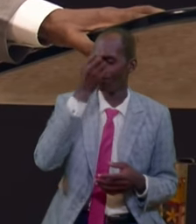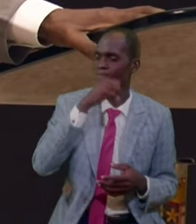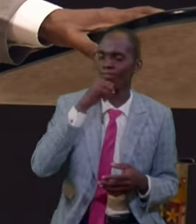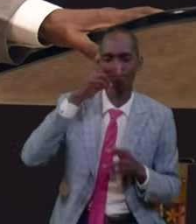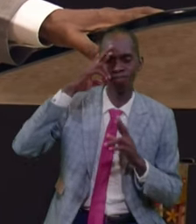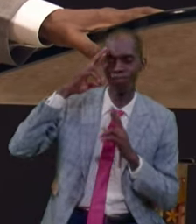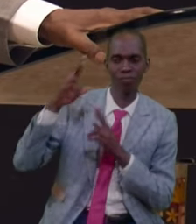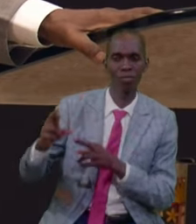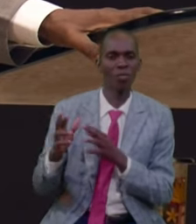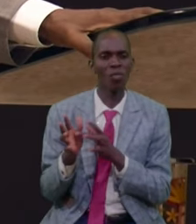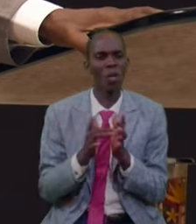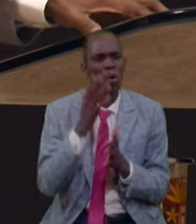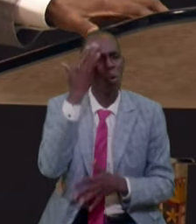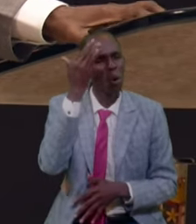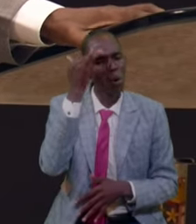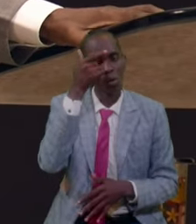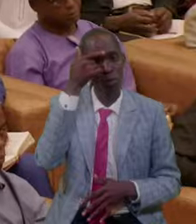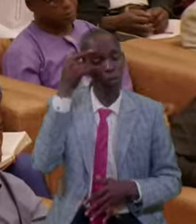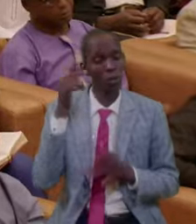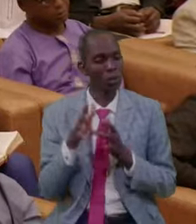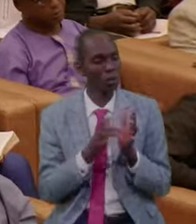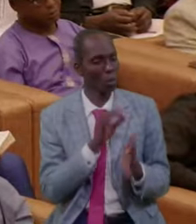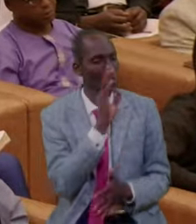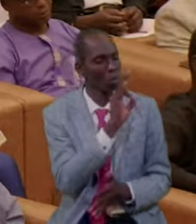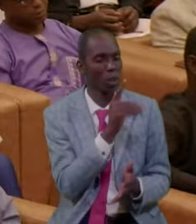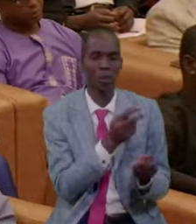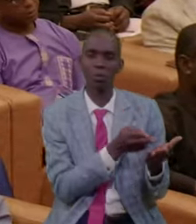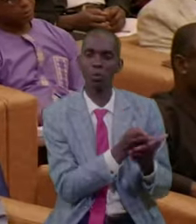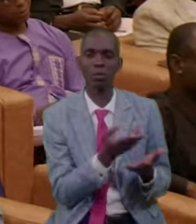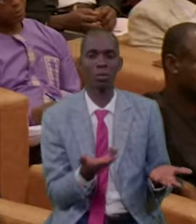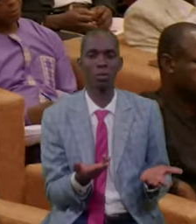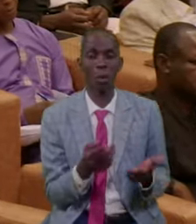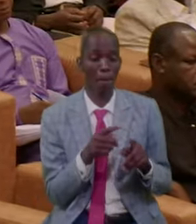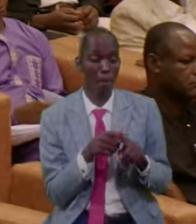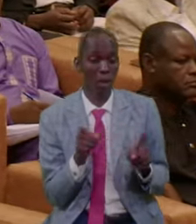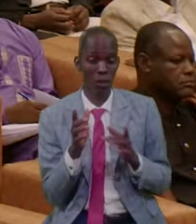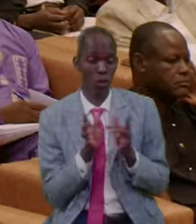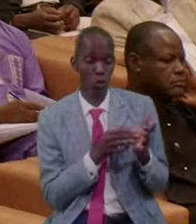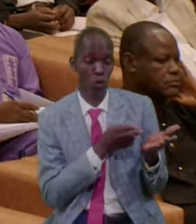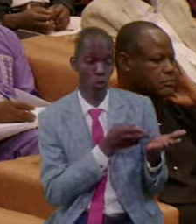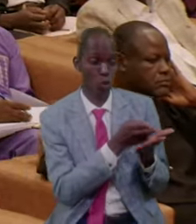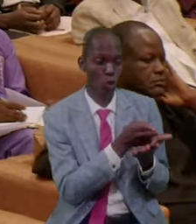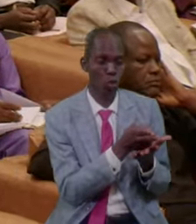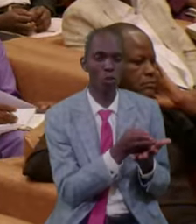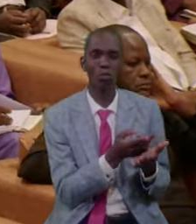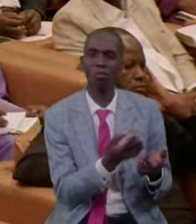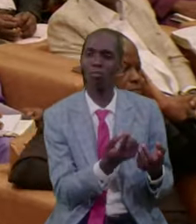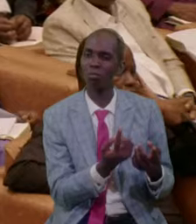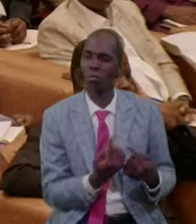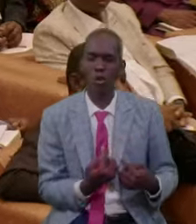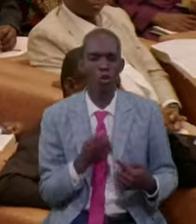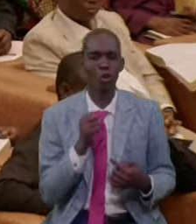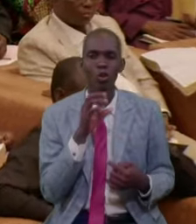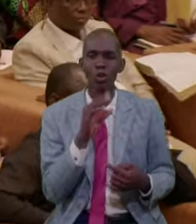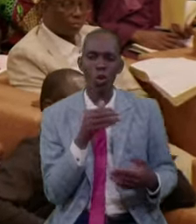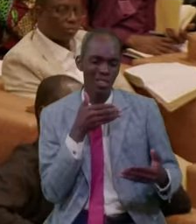him. Why? He was telling the truth. But the truth came too near